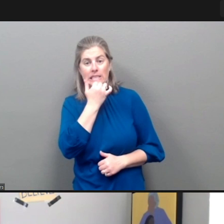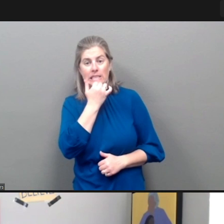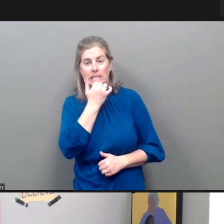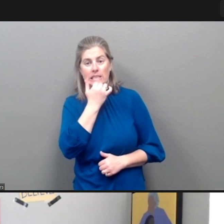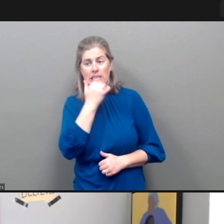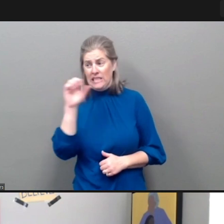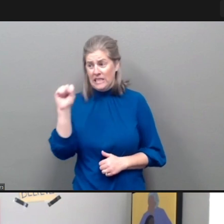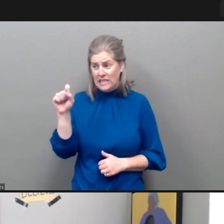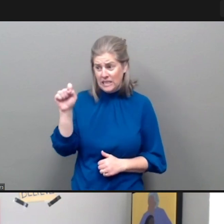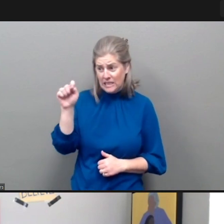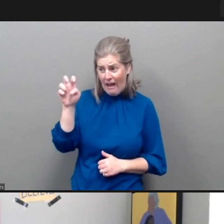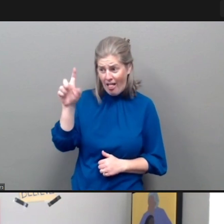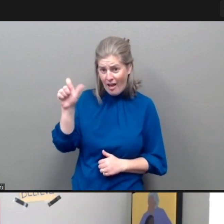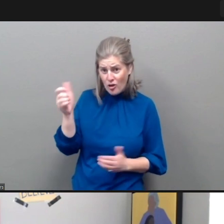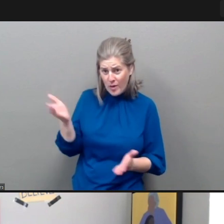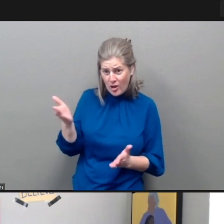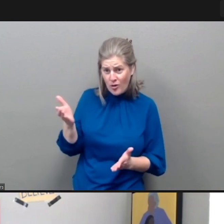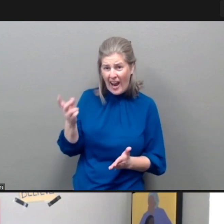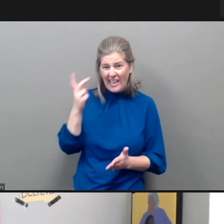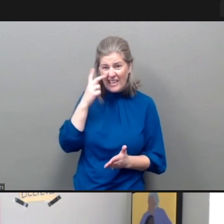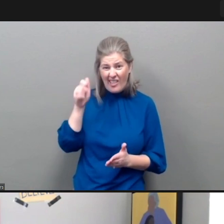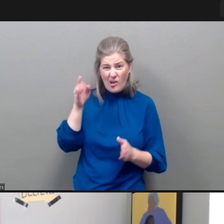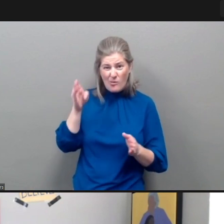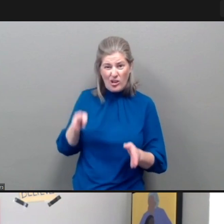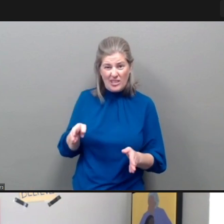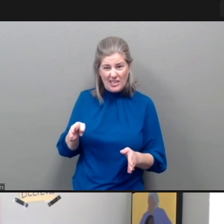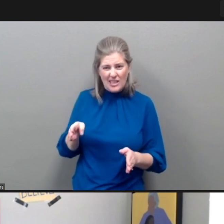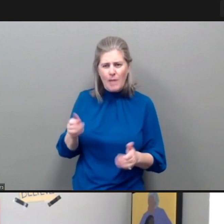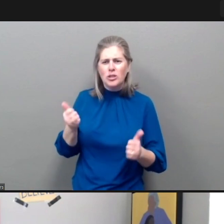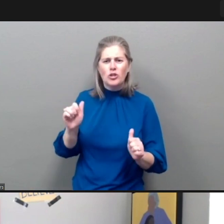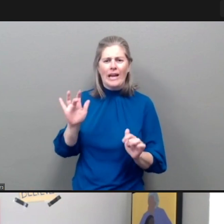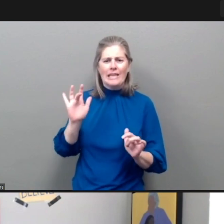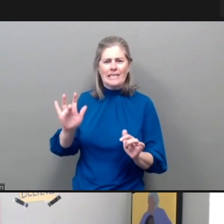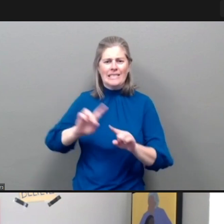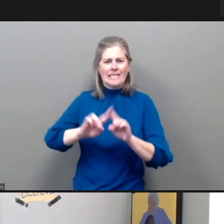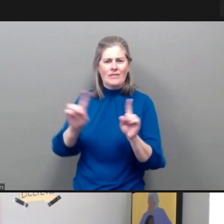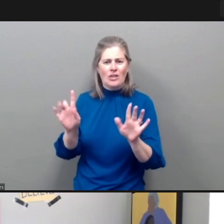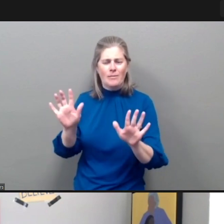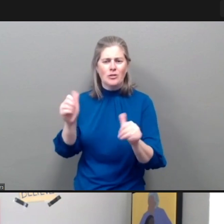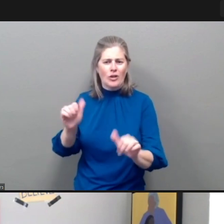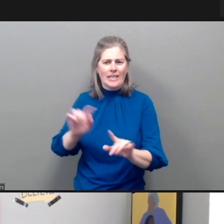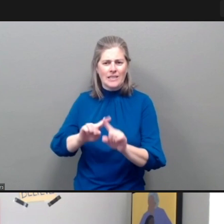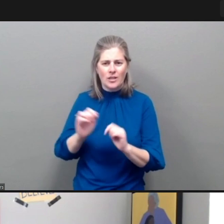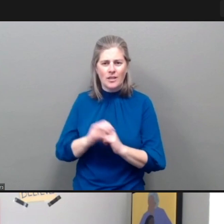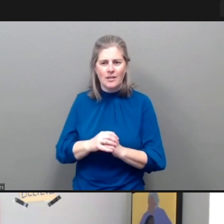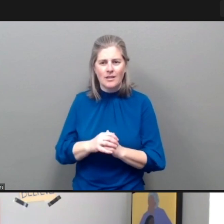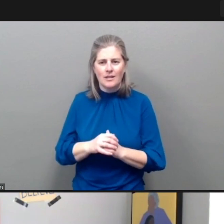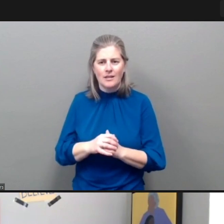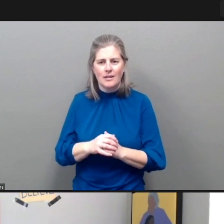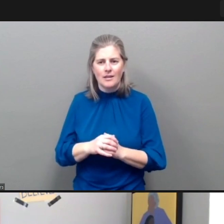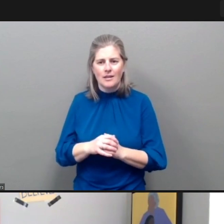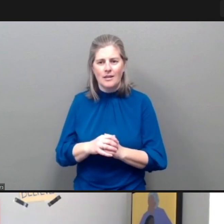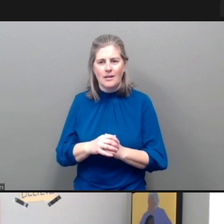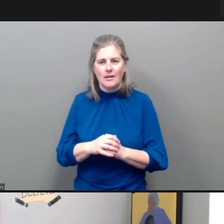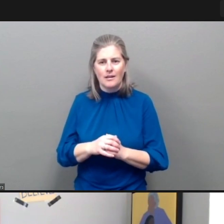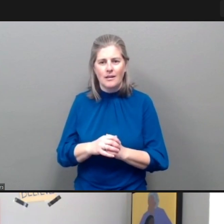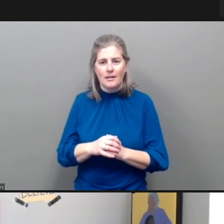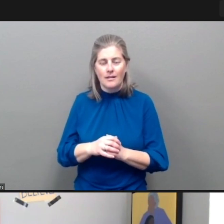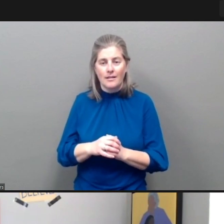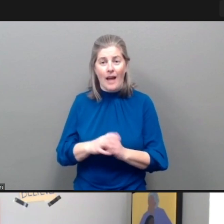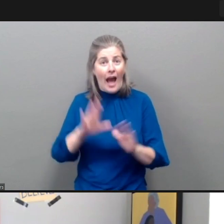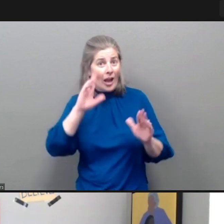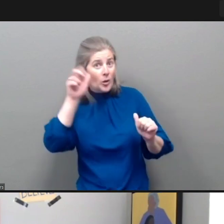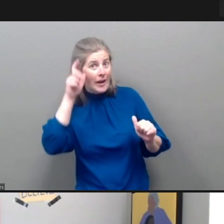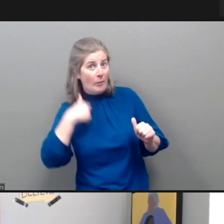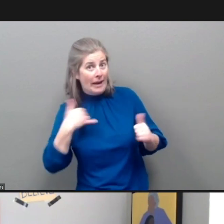Stella, are you with us? I see another person. Let me try this again. Let me try something else here. How about now? Hi, can you